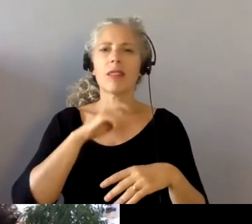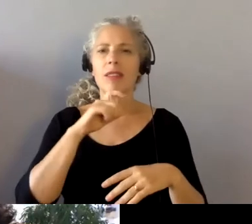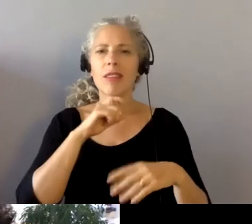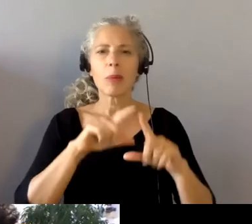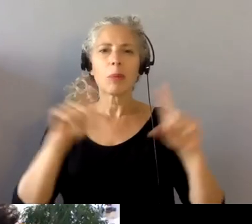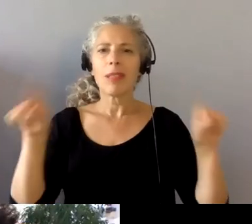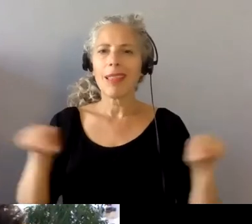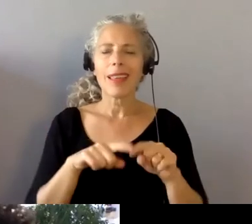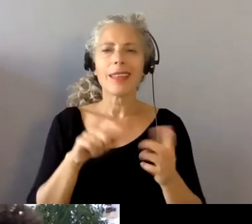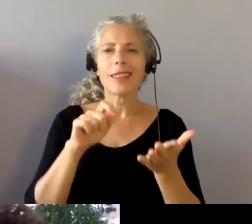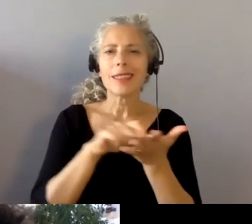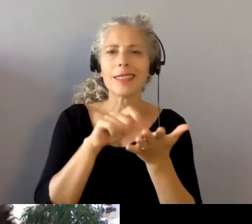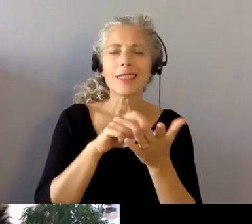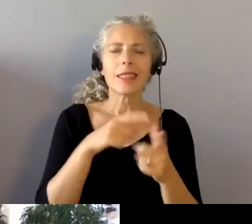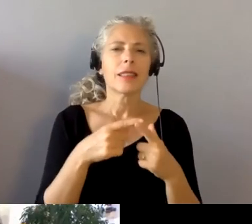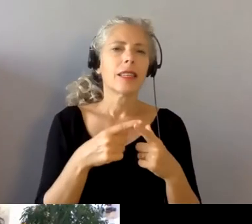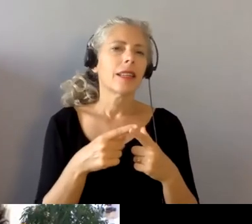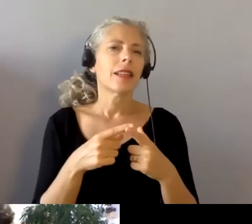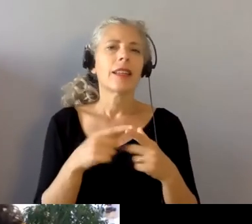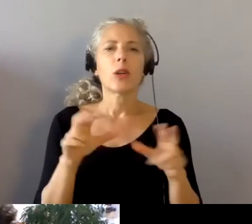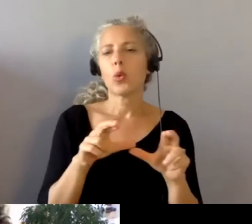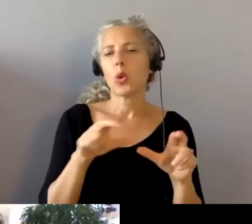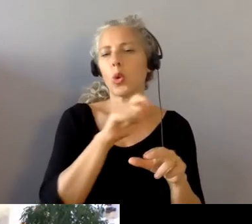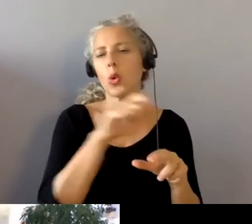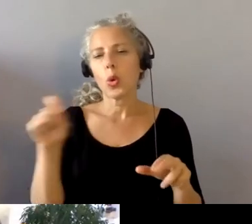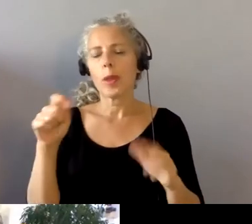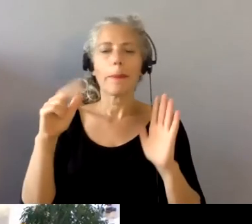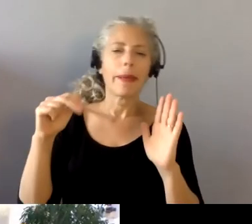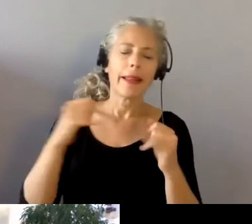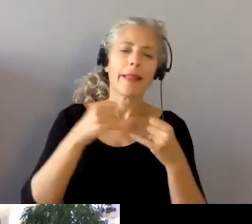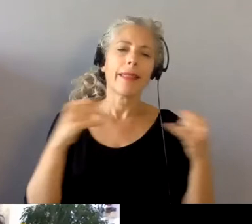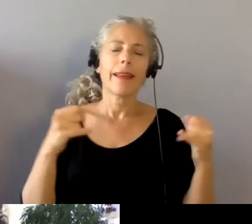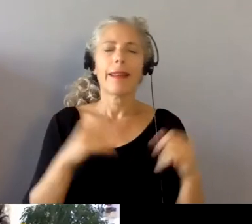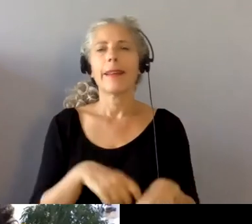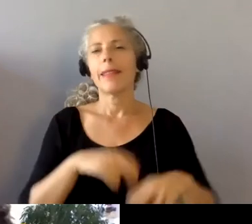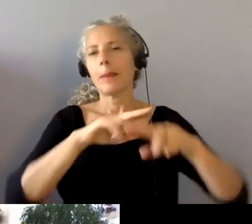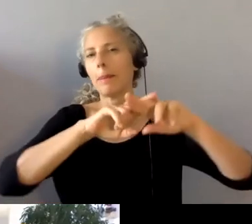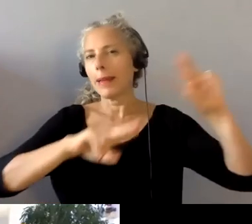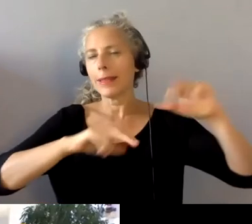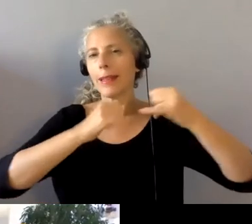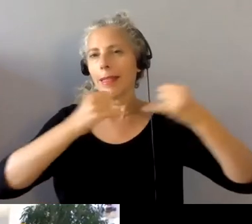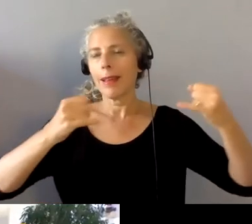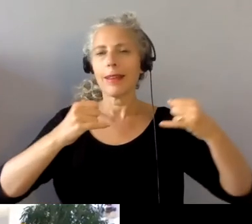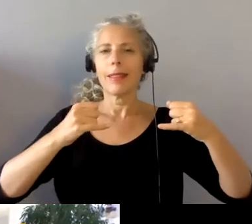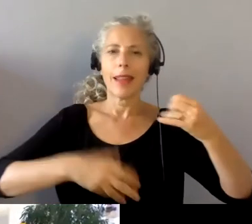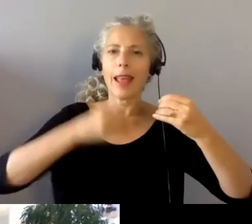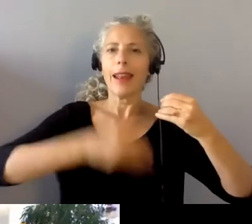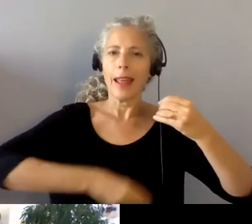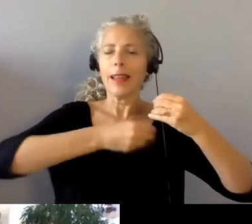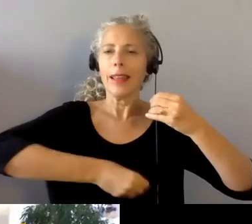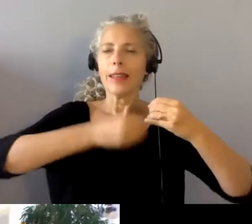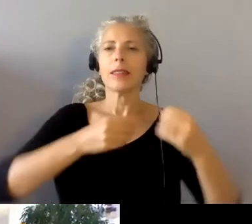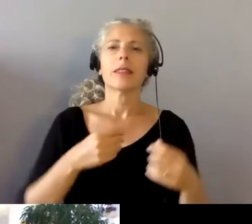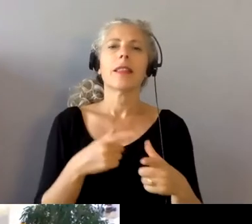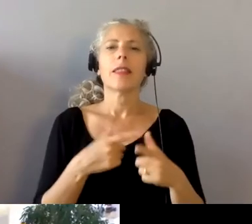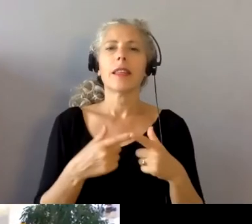little that evolved to tracing a ruler and then painting a line and then masking a line and then the acrylic paint and then being able to really push